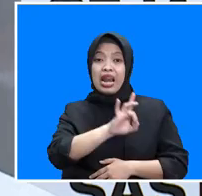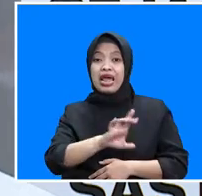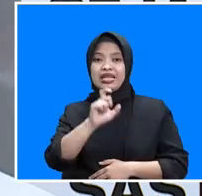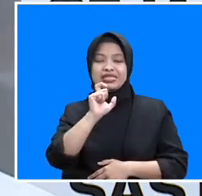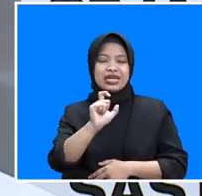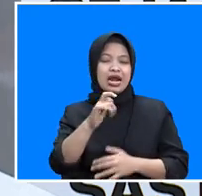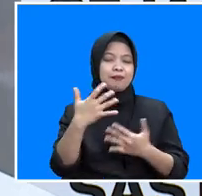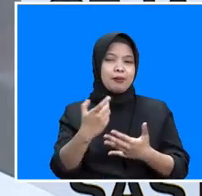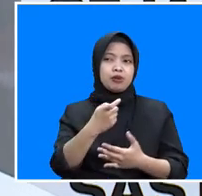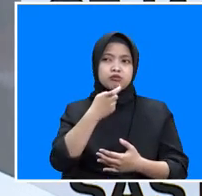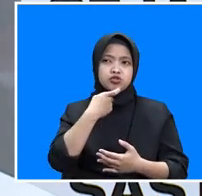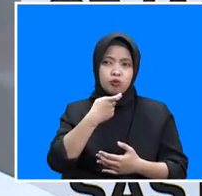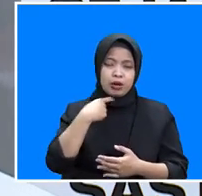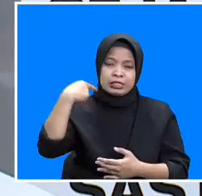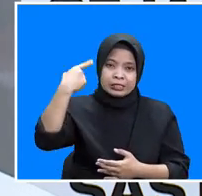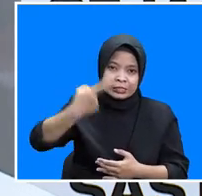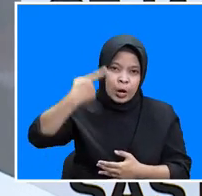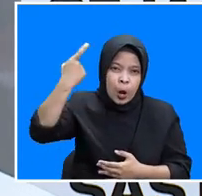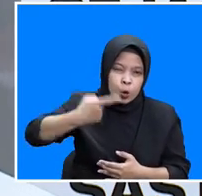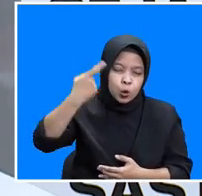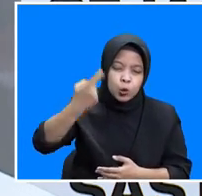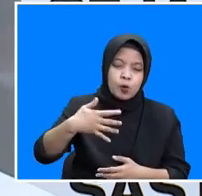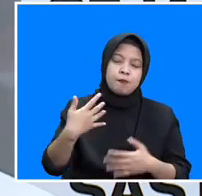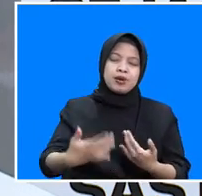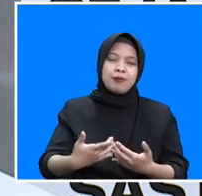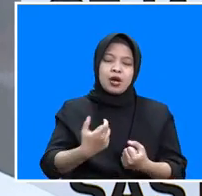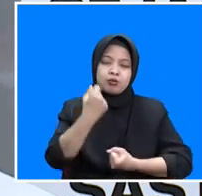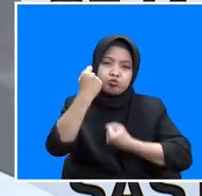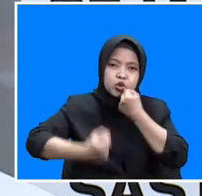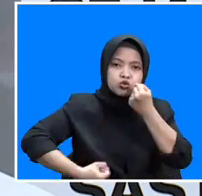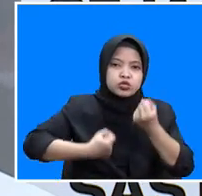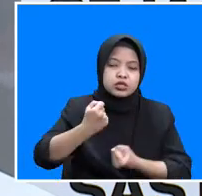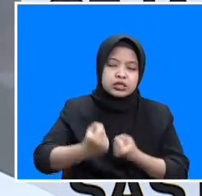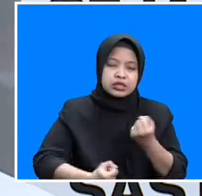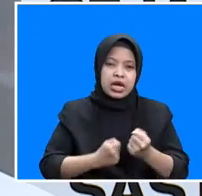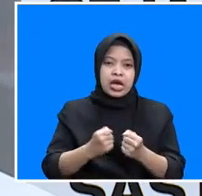to work in a way that is quite holistic. So